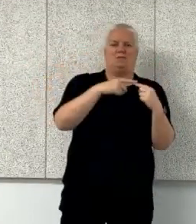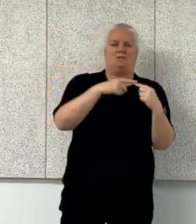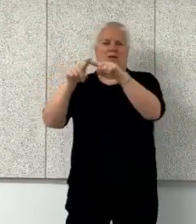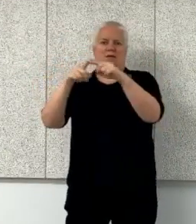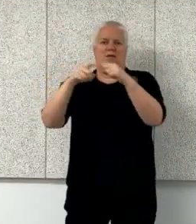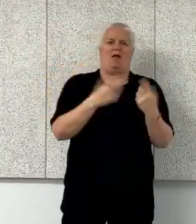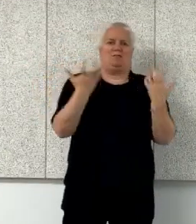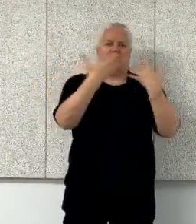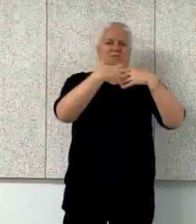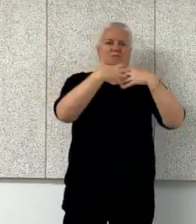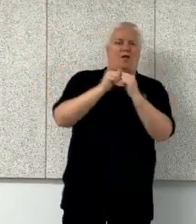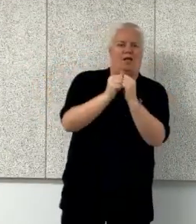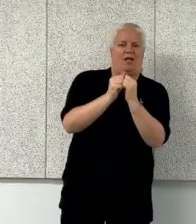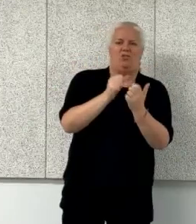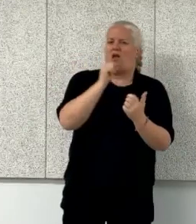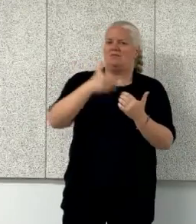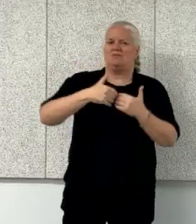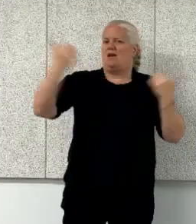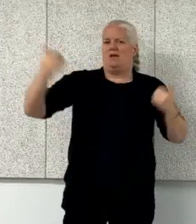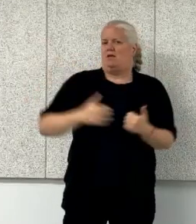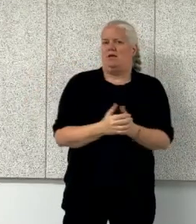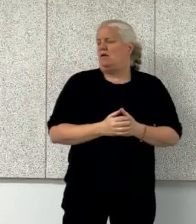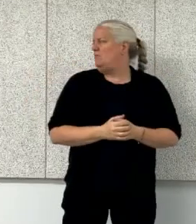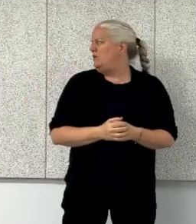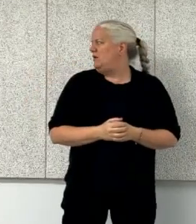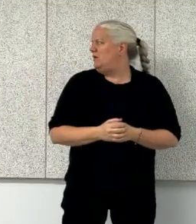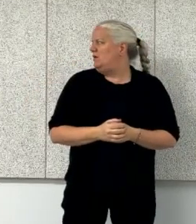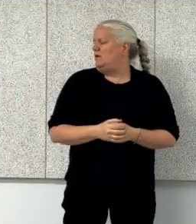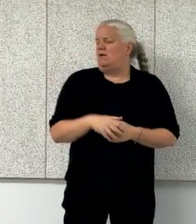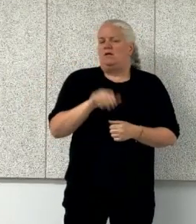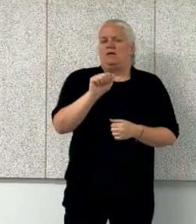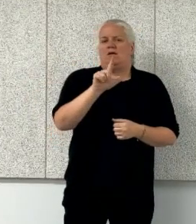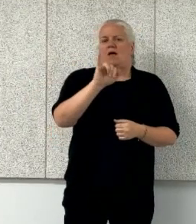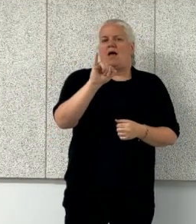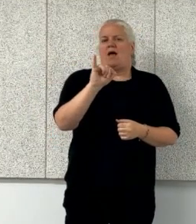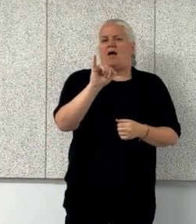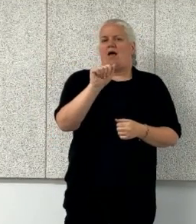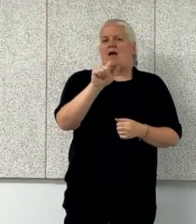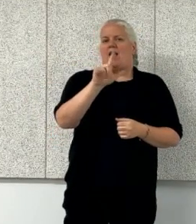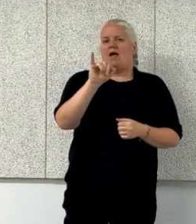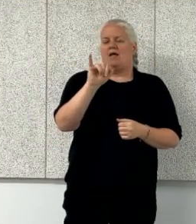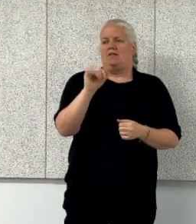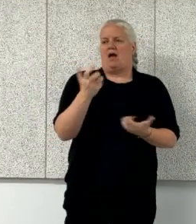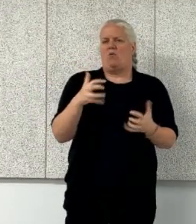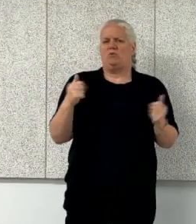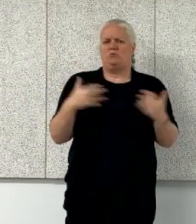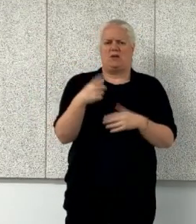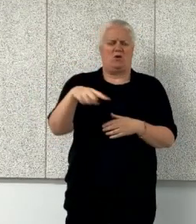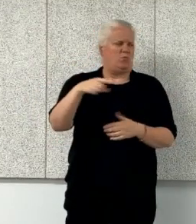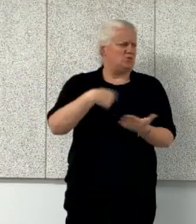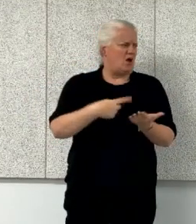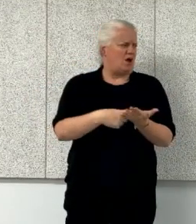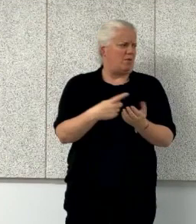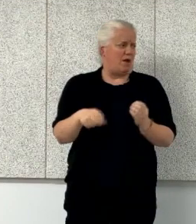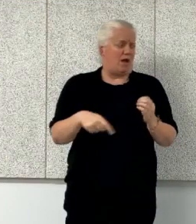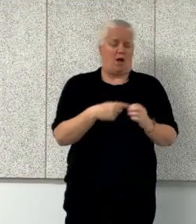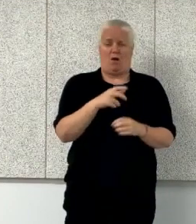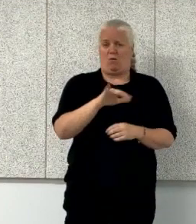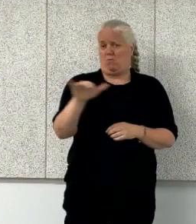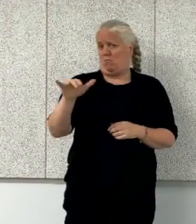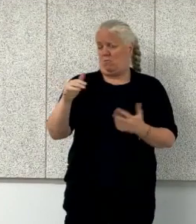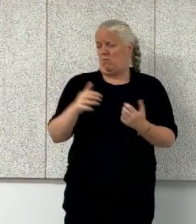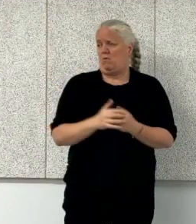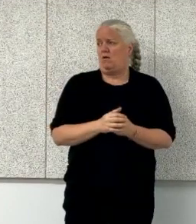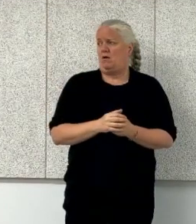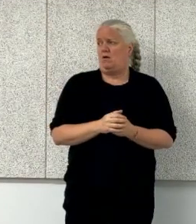seeing. End of rant. All right. Talk about TikTok. I don't want to like scare people, but we're going to talk about TikTok for a second. I'm ready. Because it's